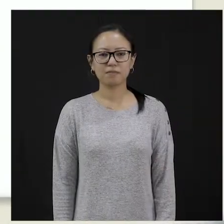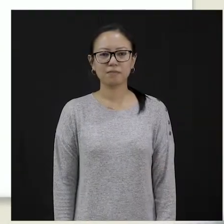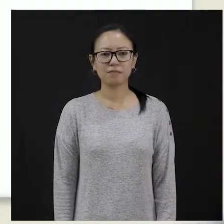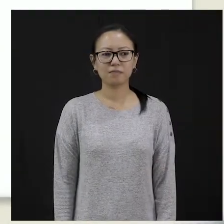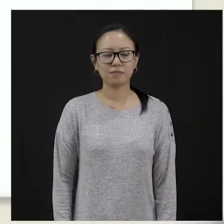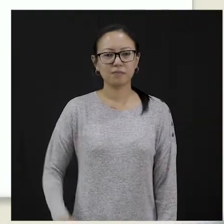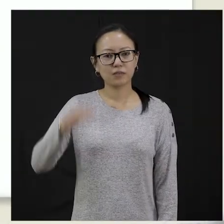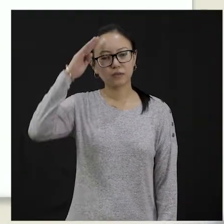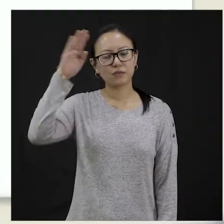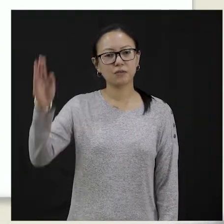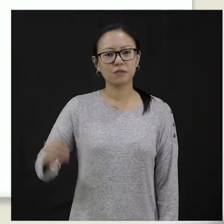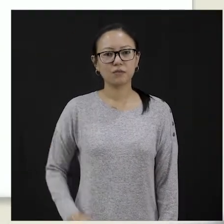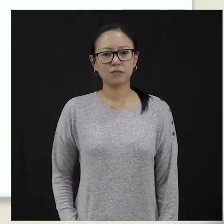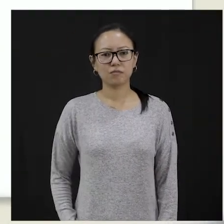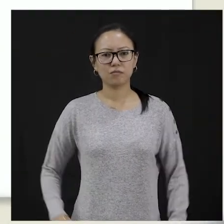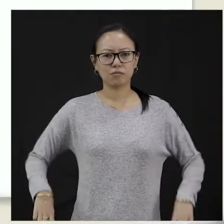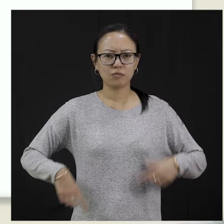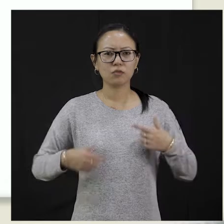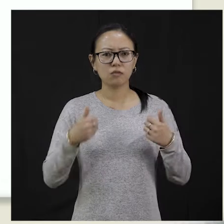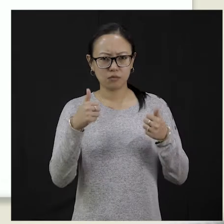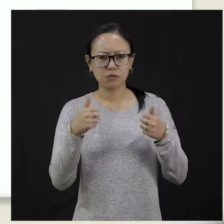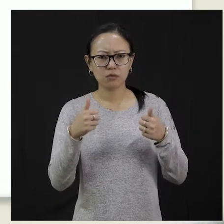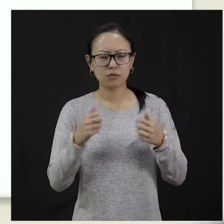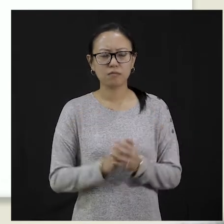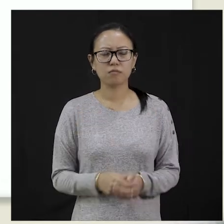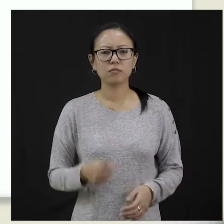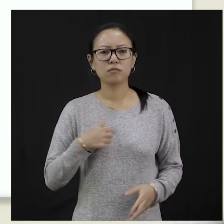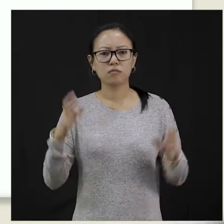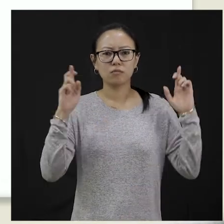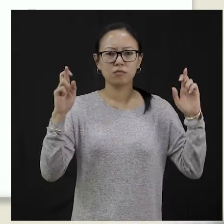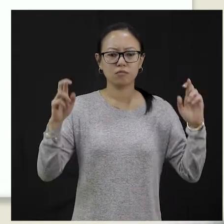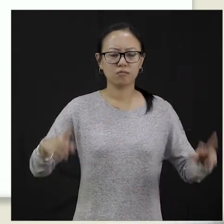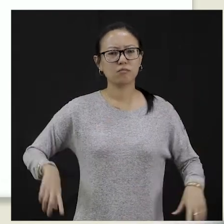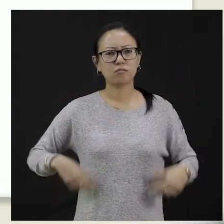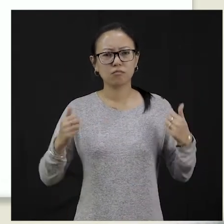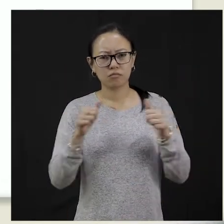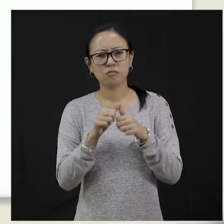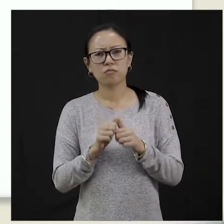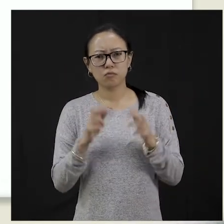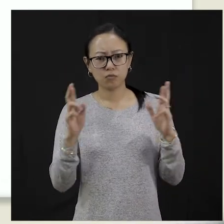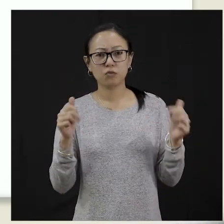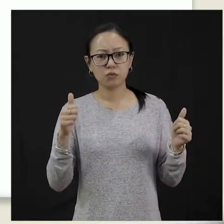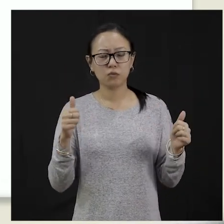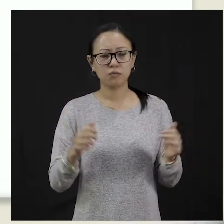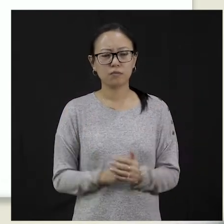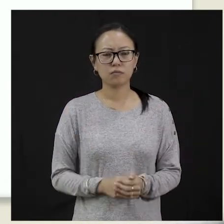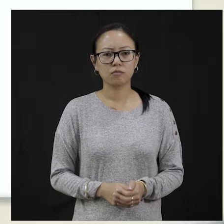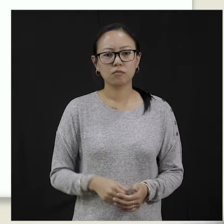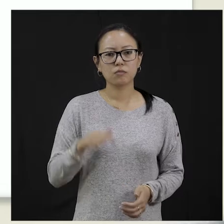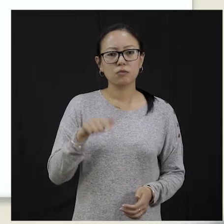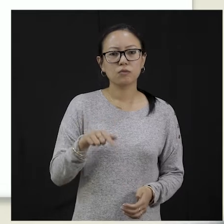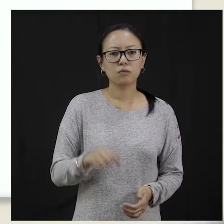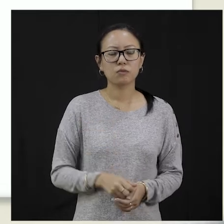Dear students, how are you all? Hope you all are doing well, right? Yes. Today I am again